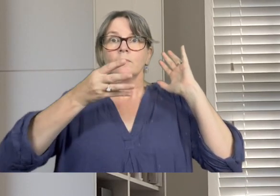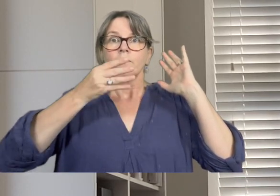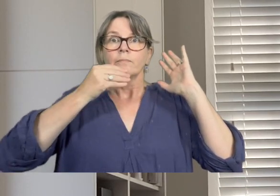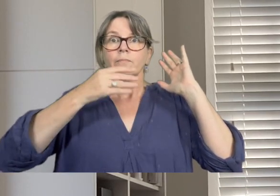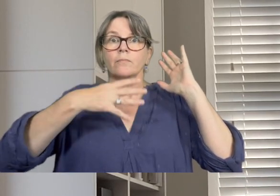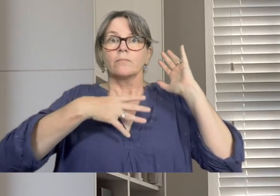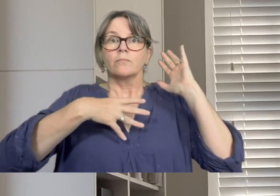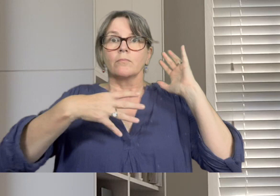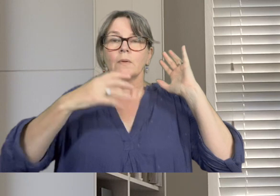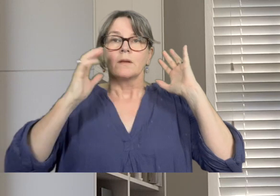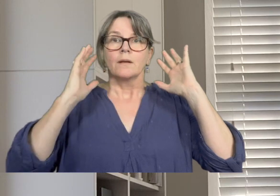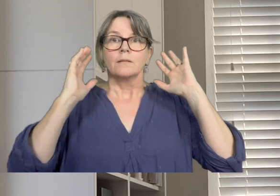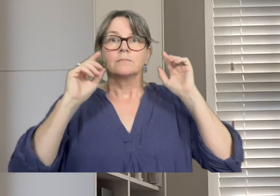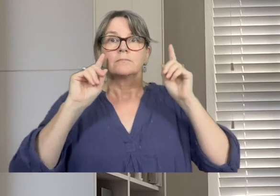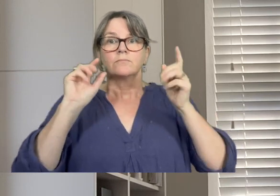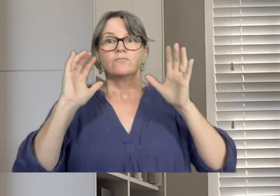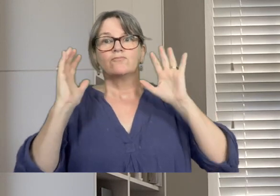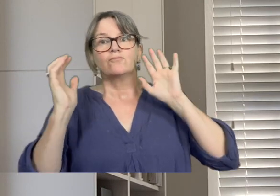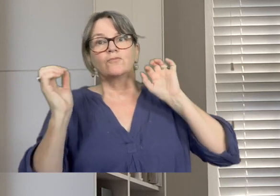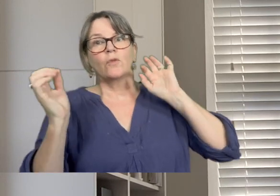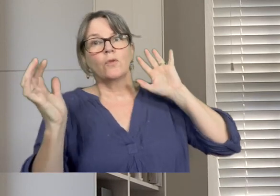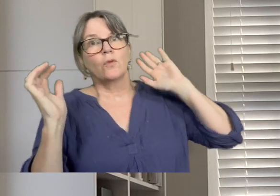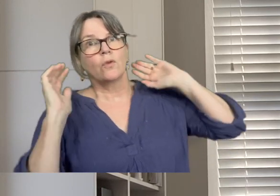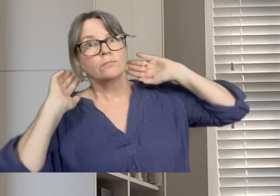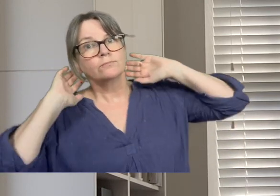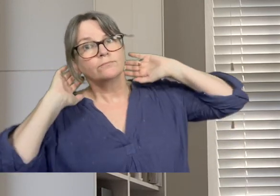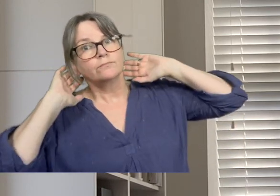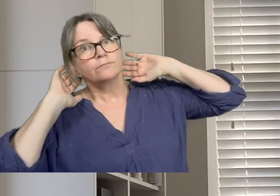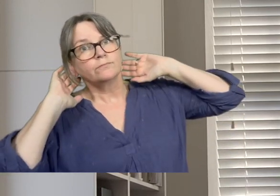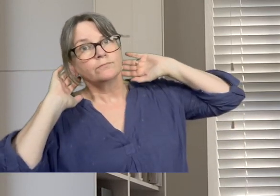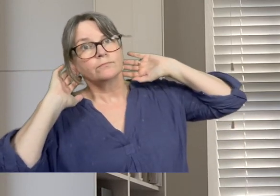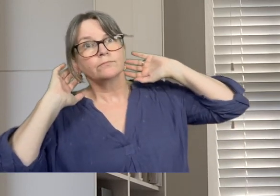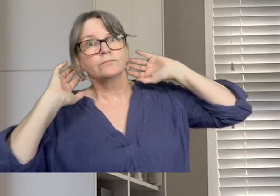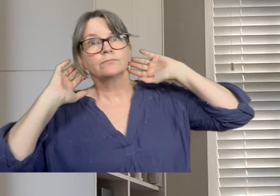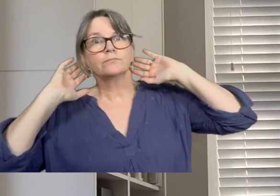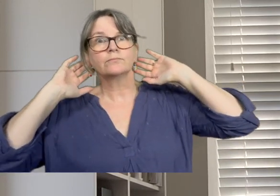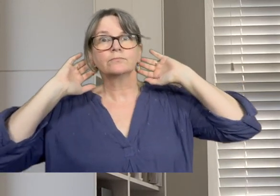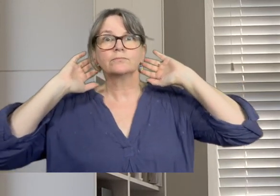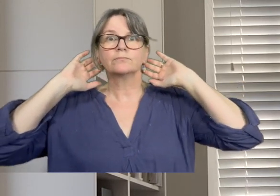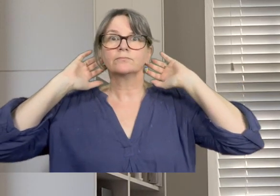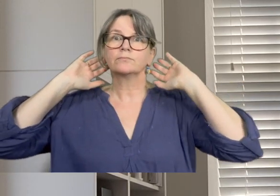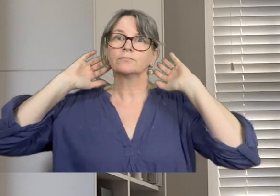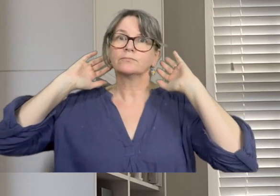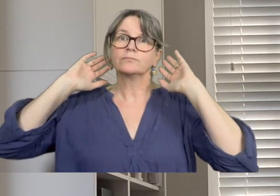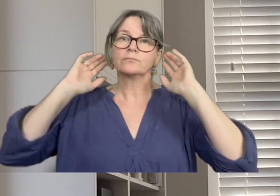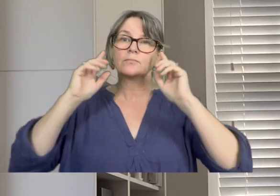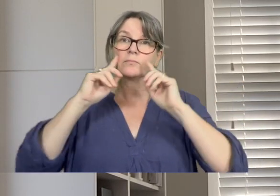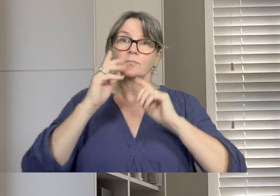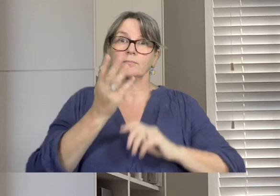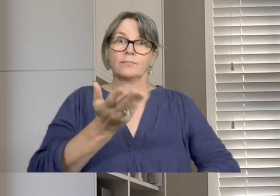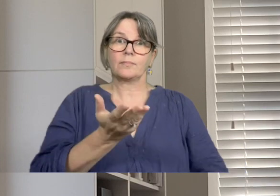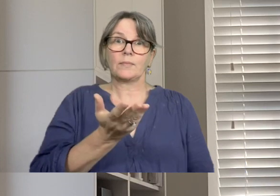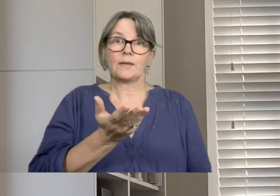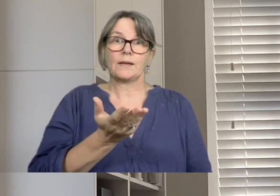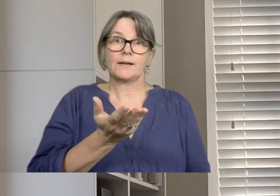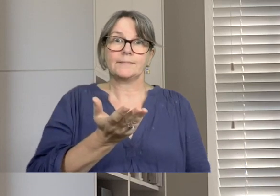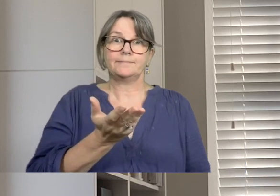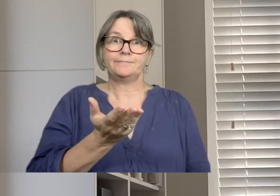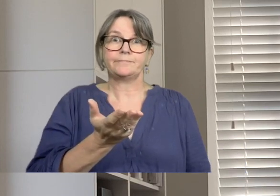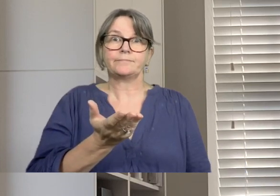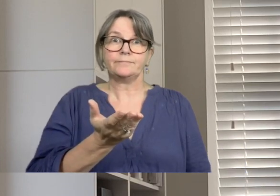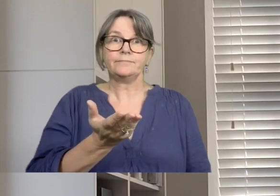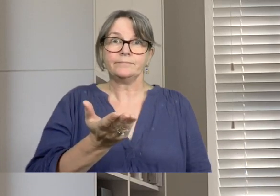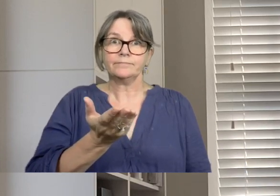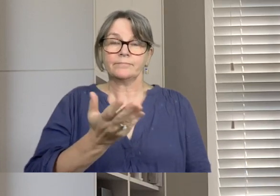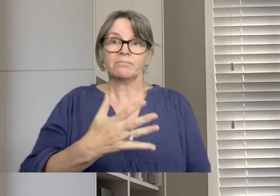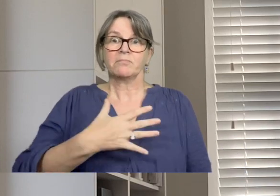breath in. As we breathe out, we're going to try and touch the same hip with the same elbow. So we're not twisting across, we're bending to the side. We come back